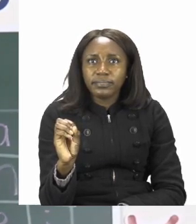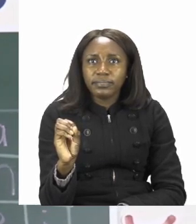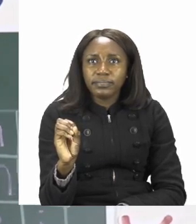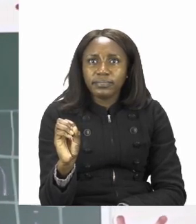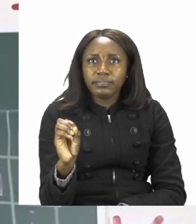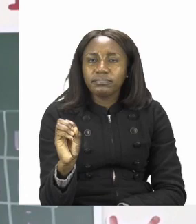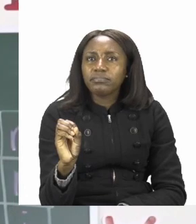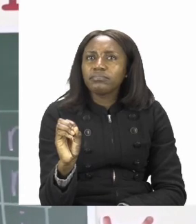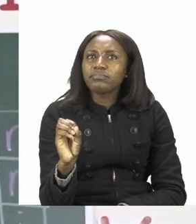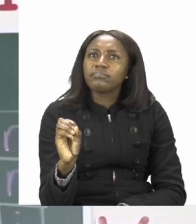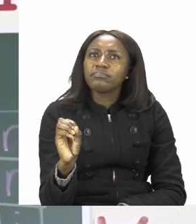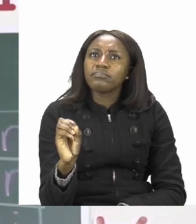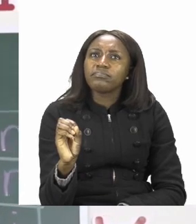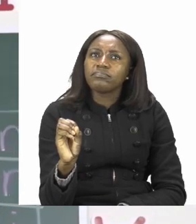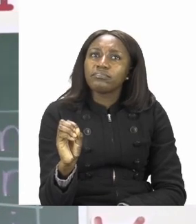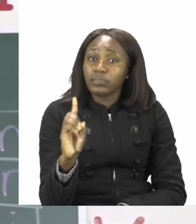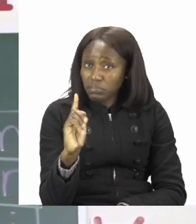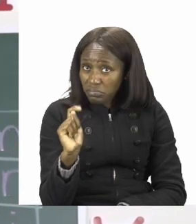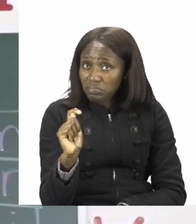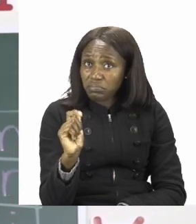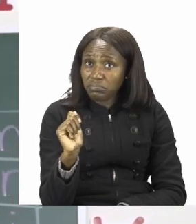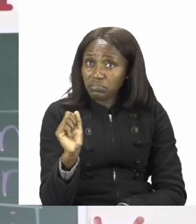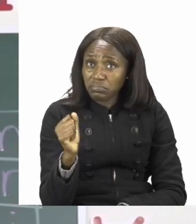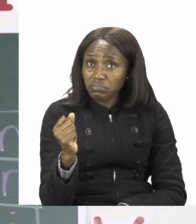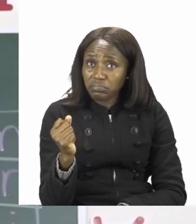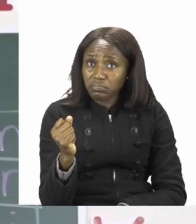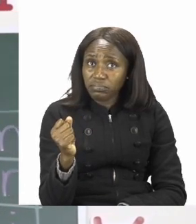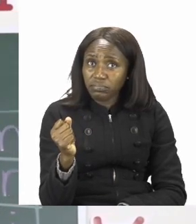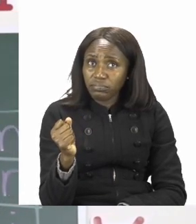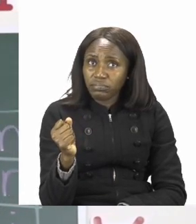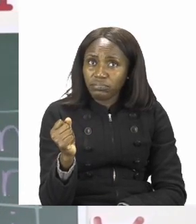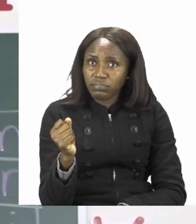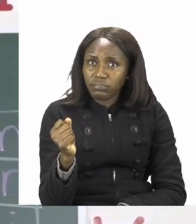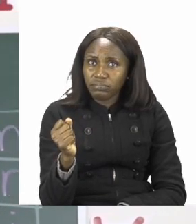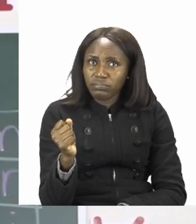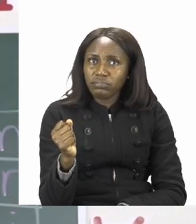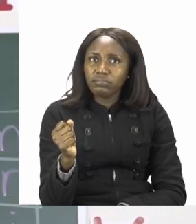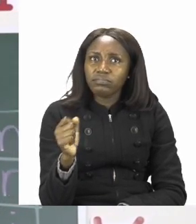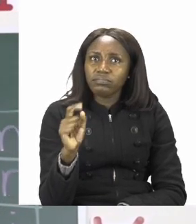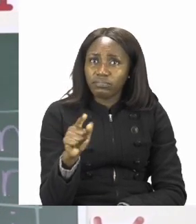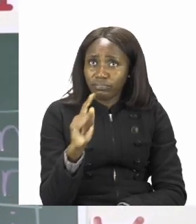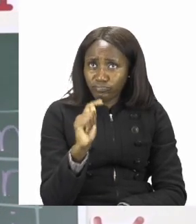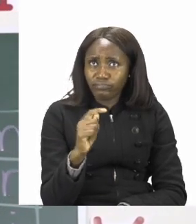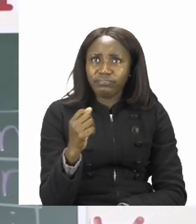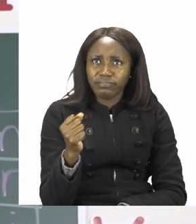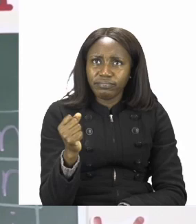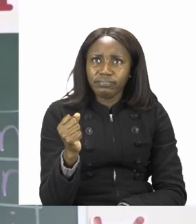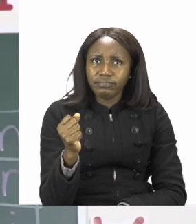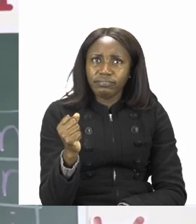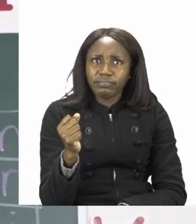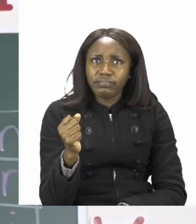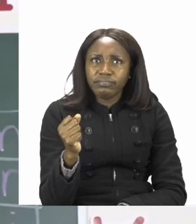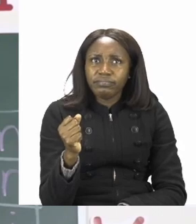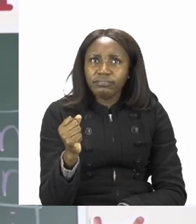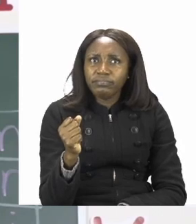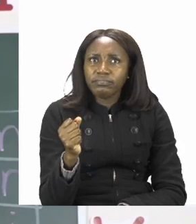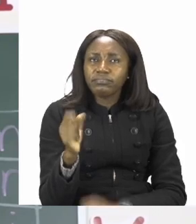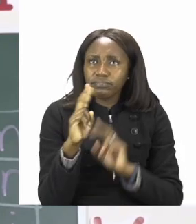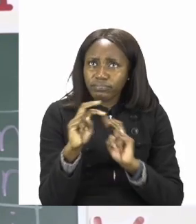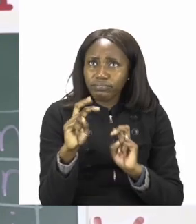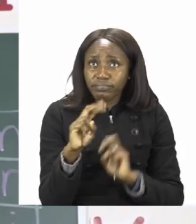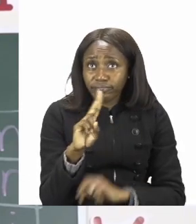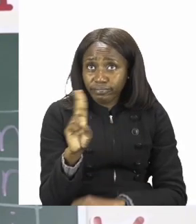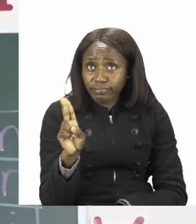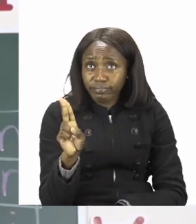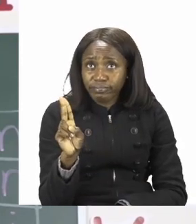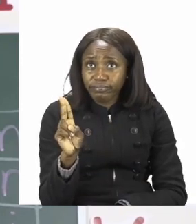And there is a T that we have seen. So we have a T at the bottom. Now we need to look for